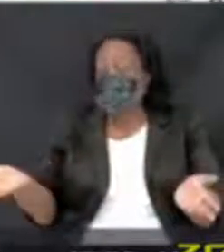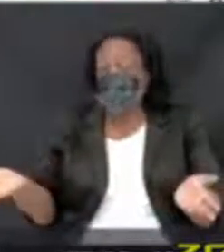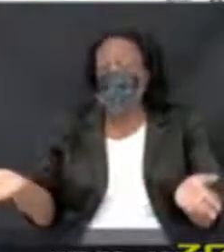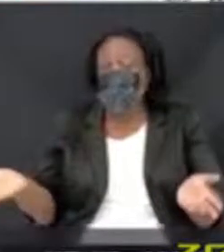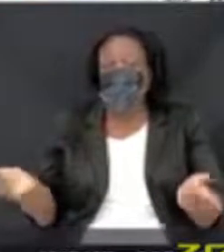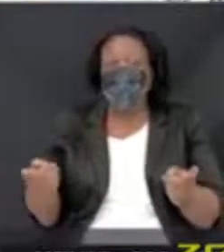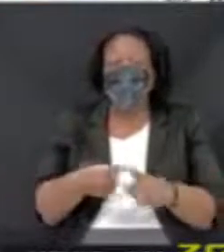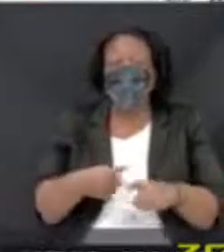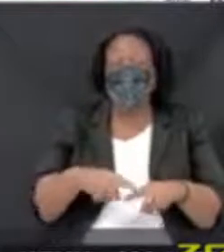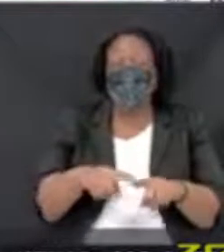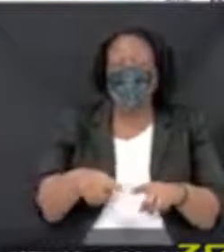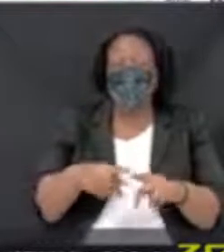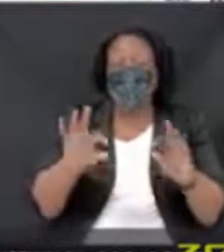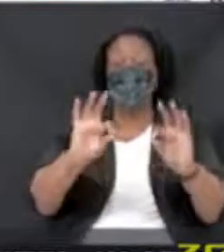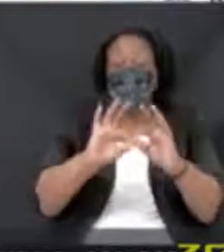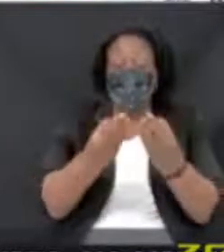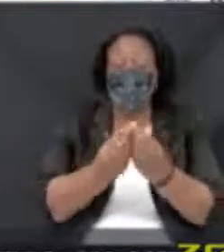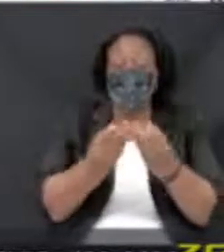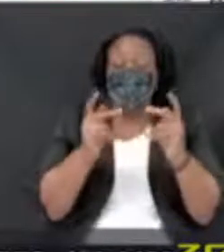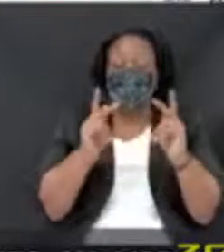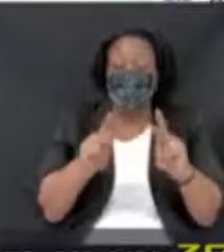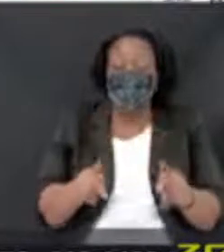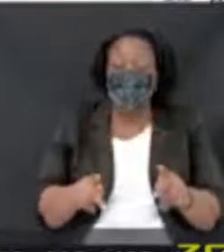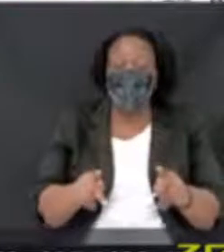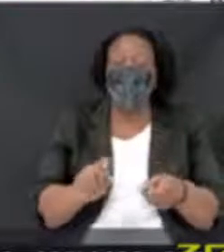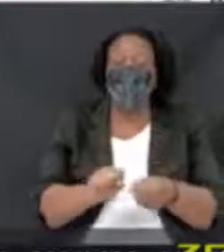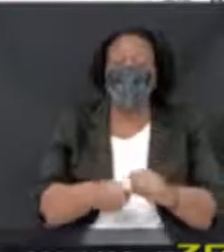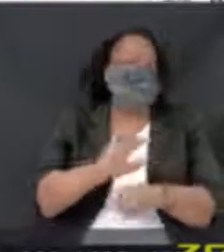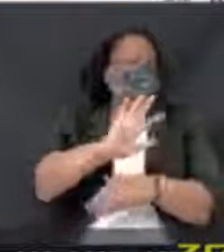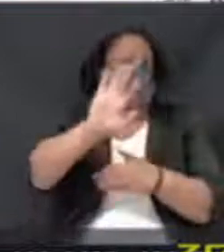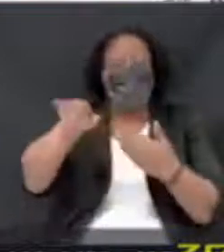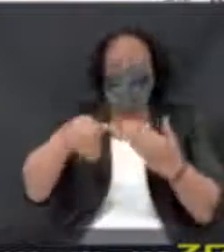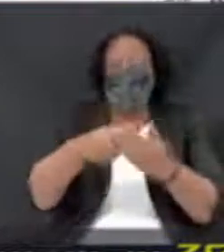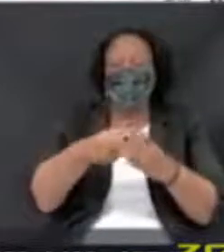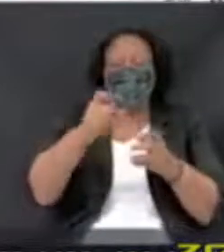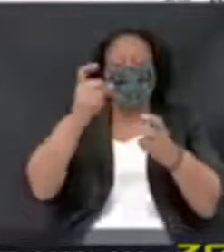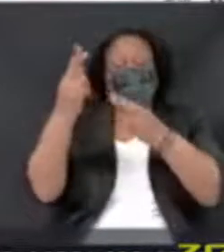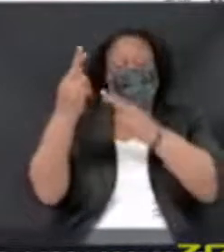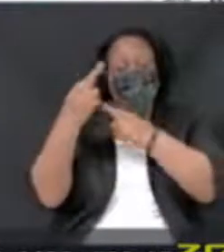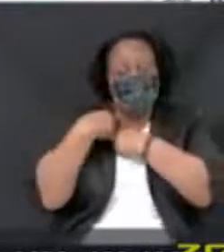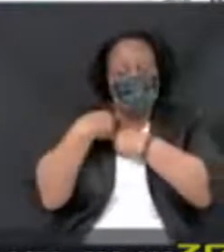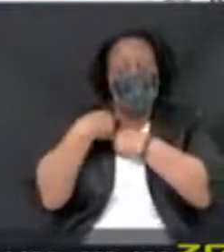be vaccinated. So we all have a responsibility in this fight.